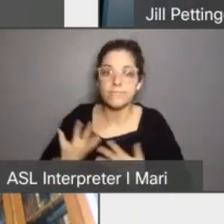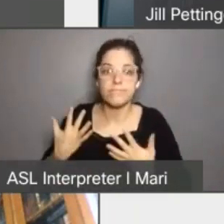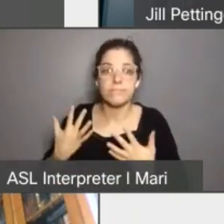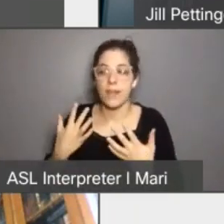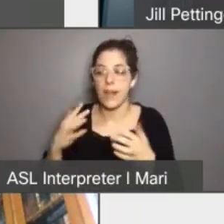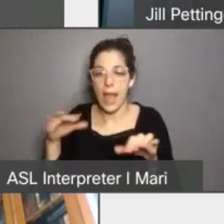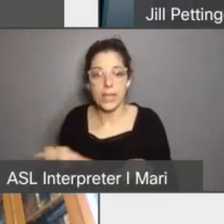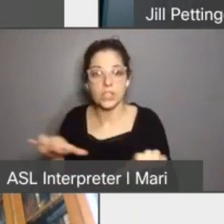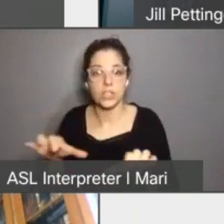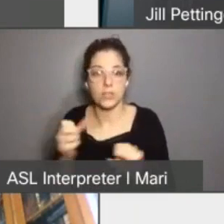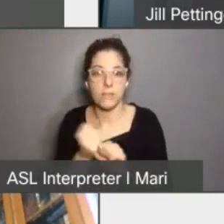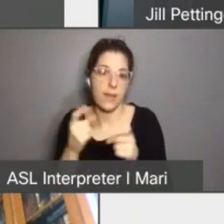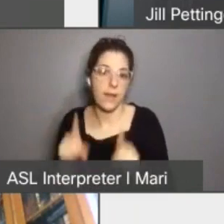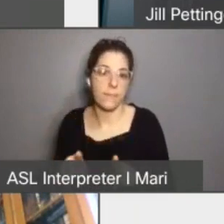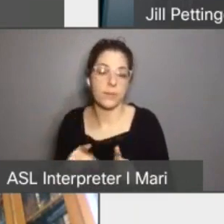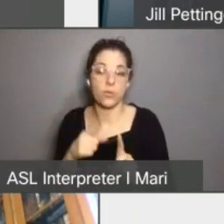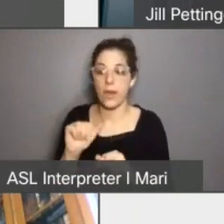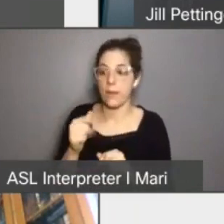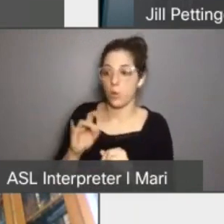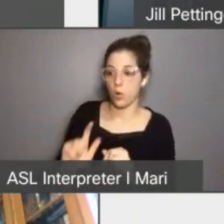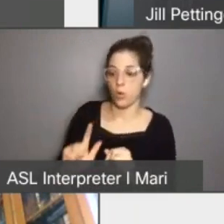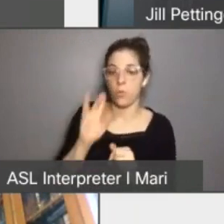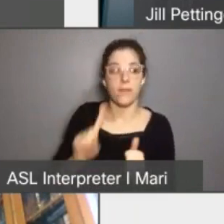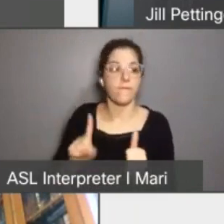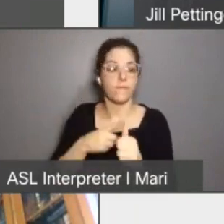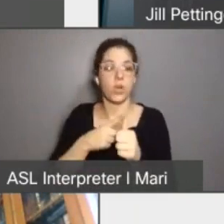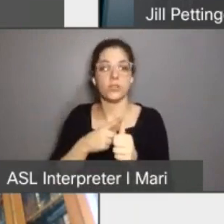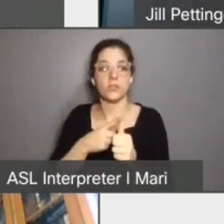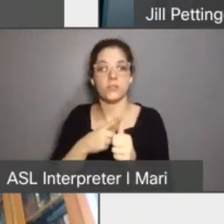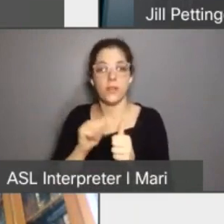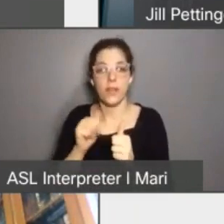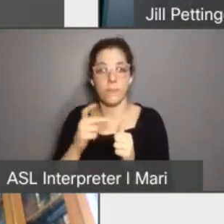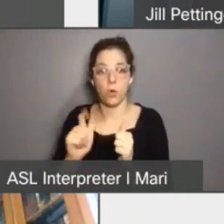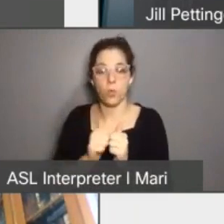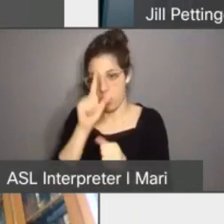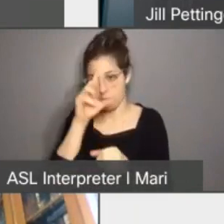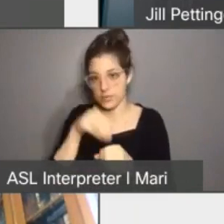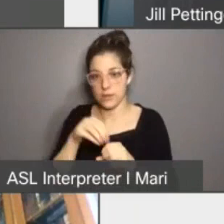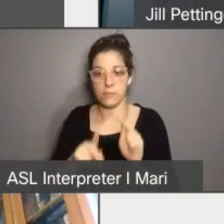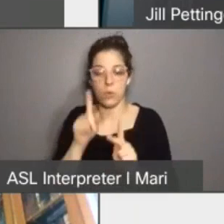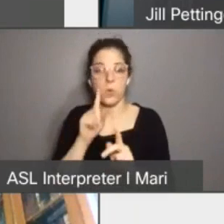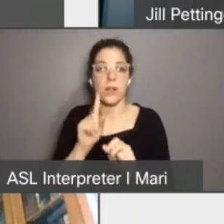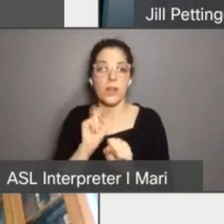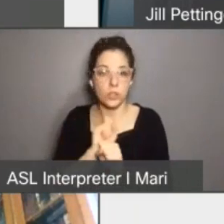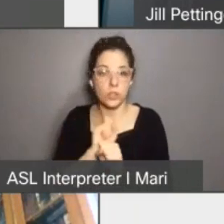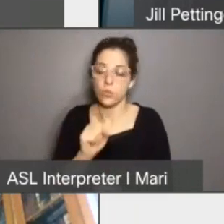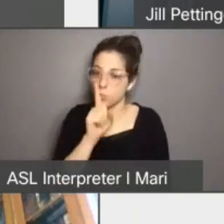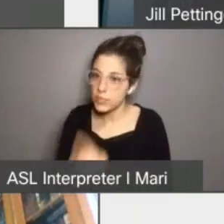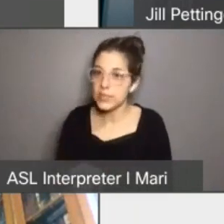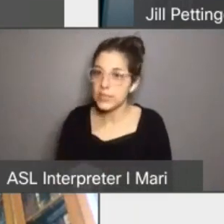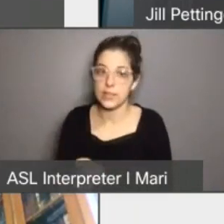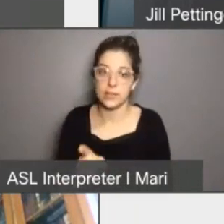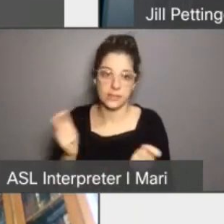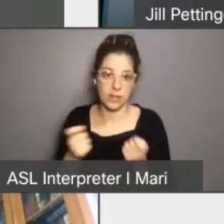action to this. So this April can be the first April which autistic people will genuinely